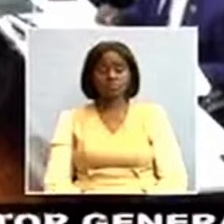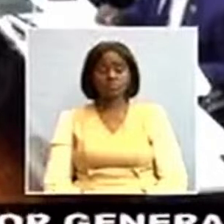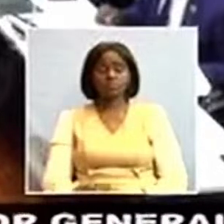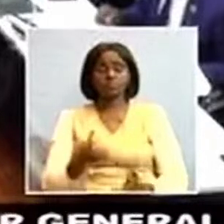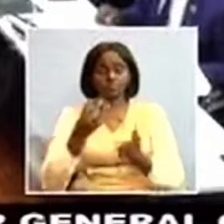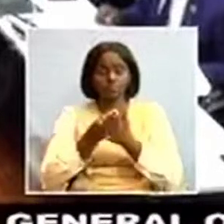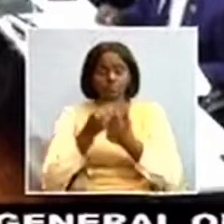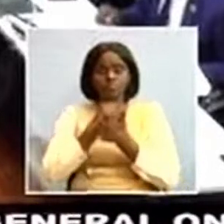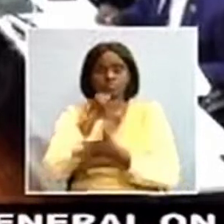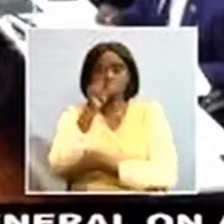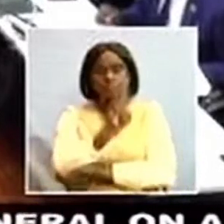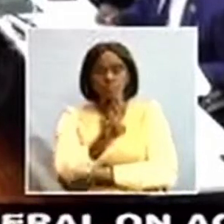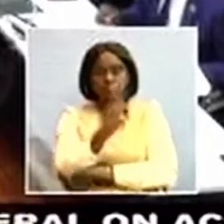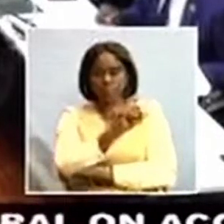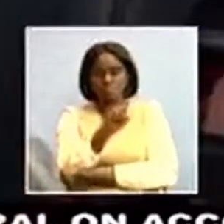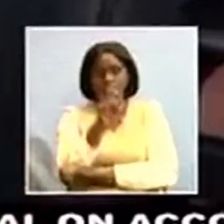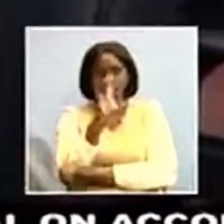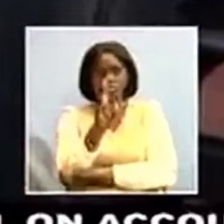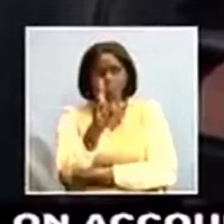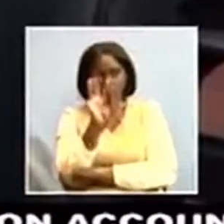unspent funds